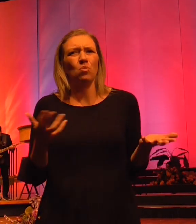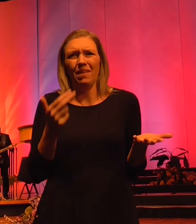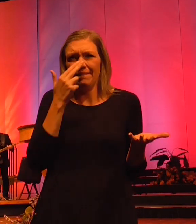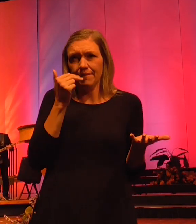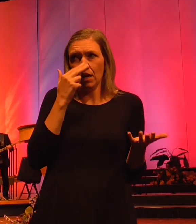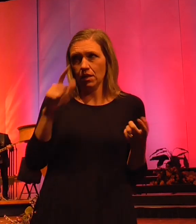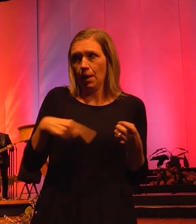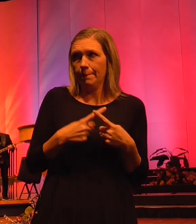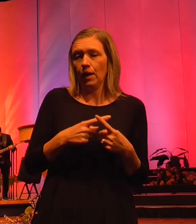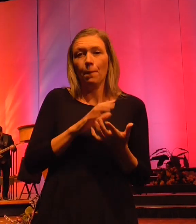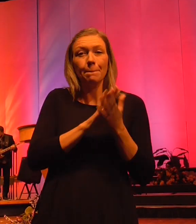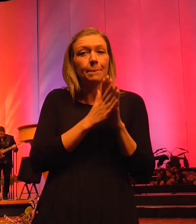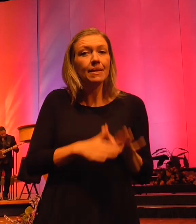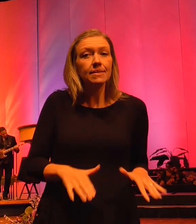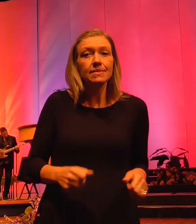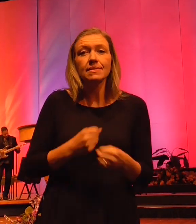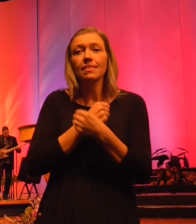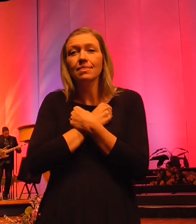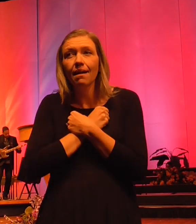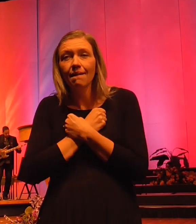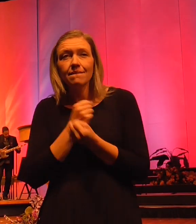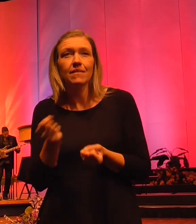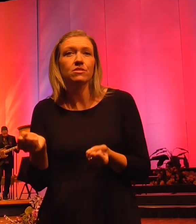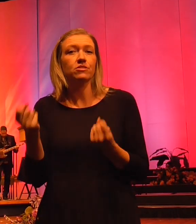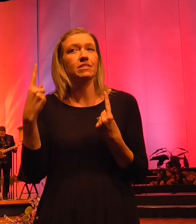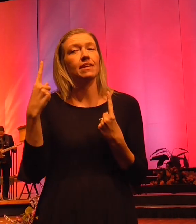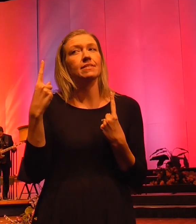Oh, what's so funny about peace, love, and